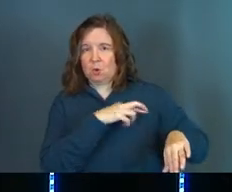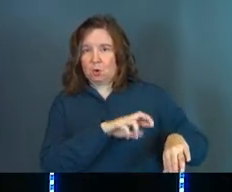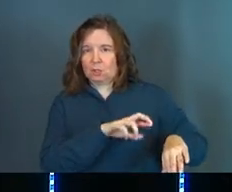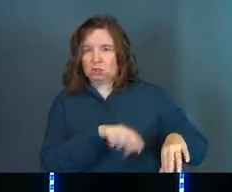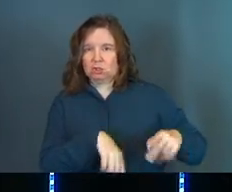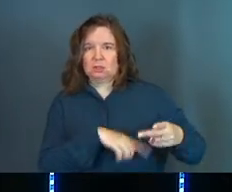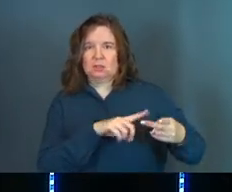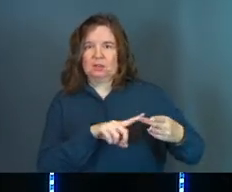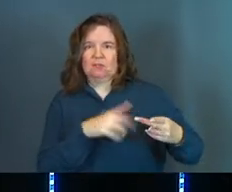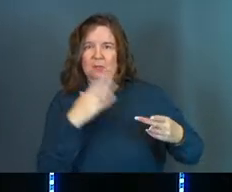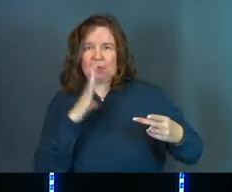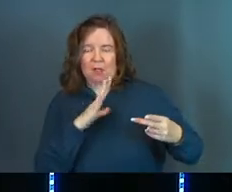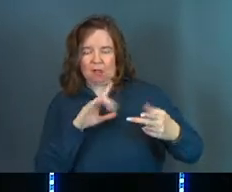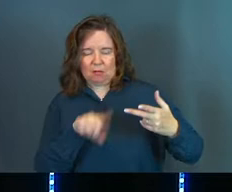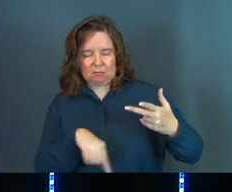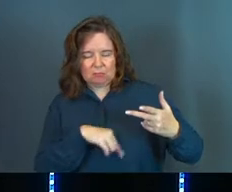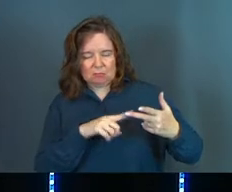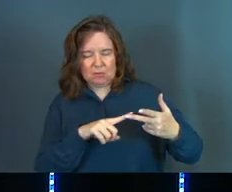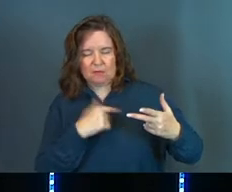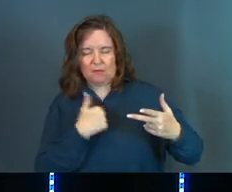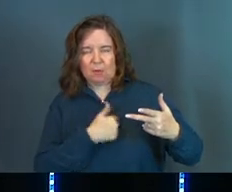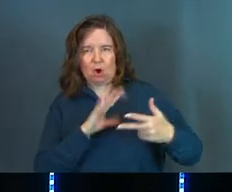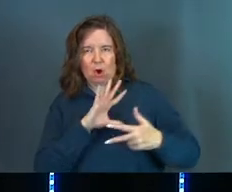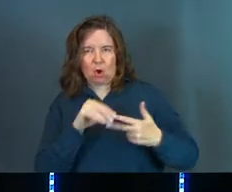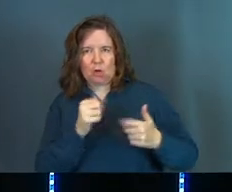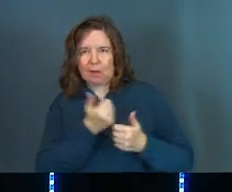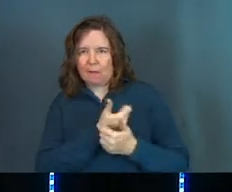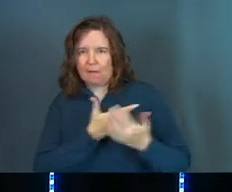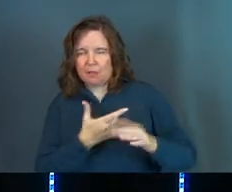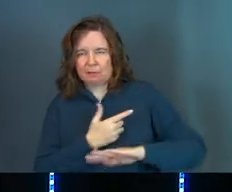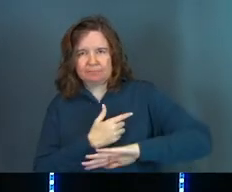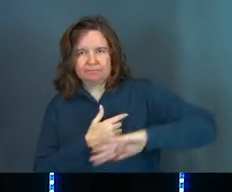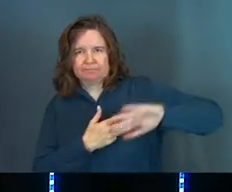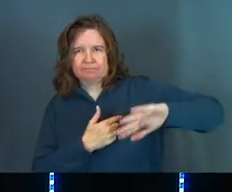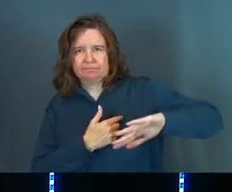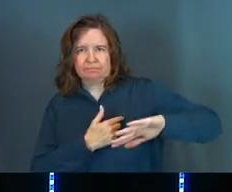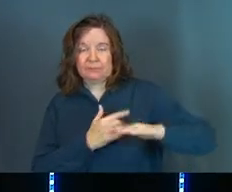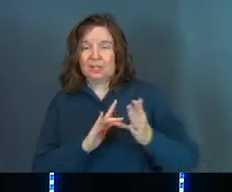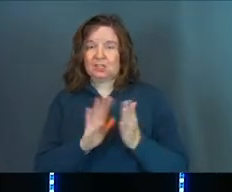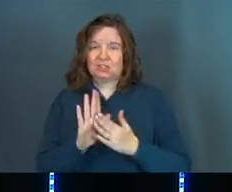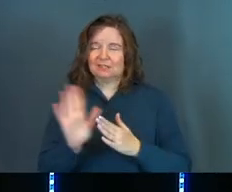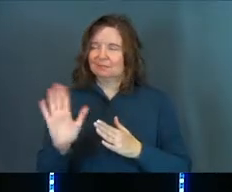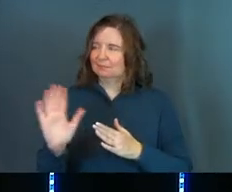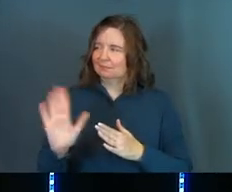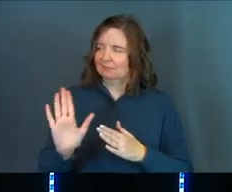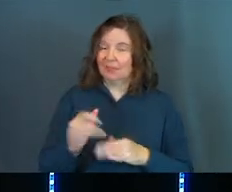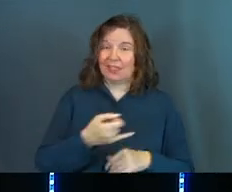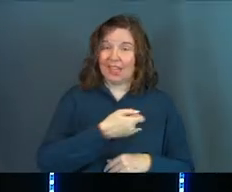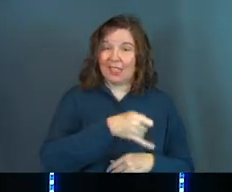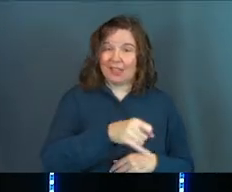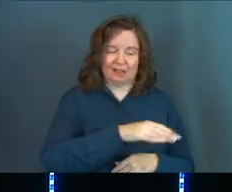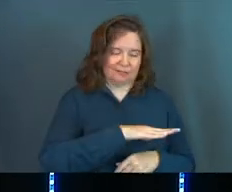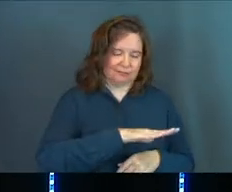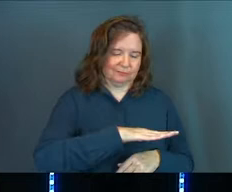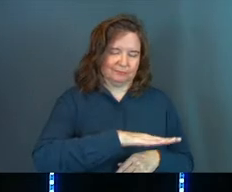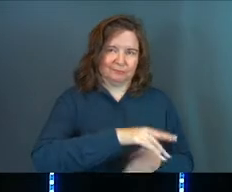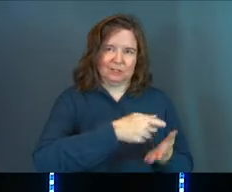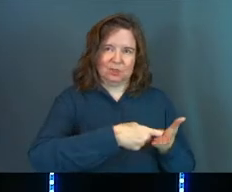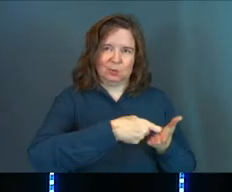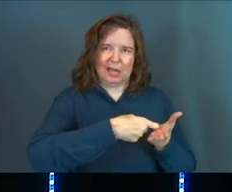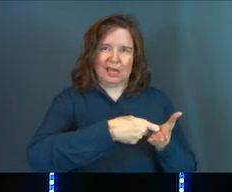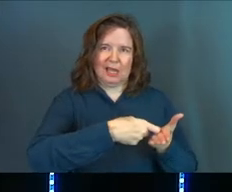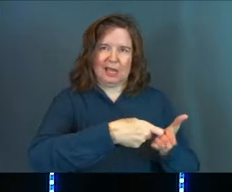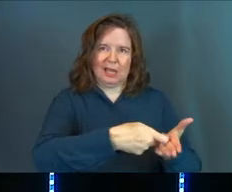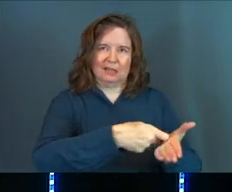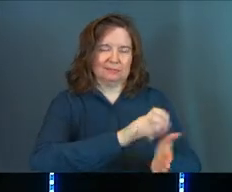and you're shut out from God, and you're shut out from our culture. And Jesus erases the line. He says,